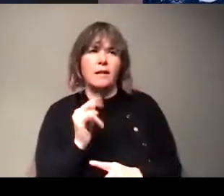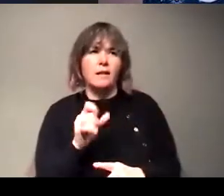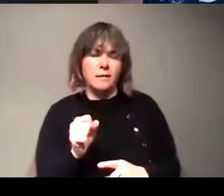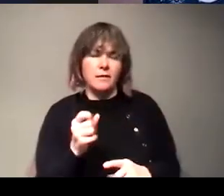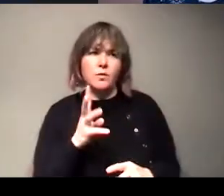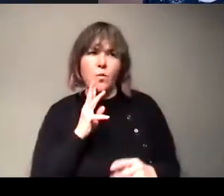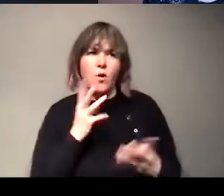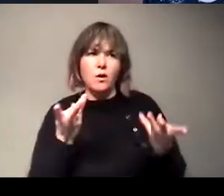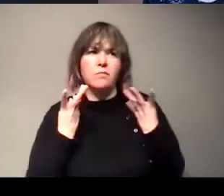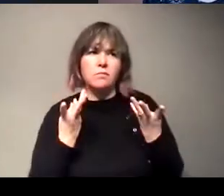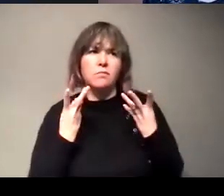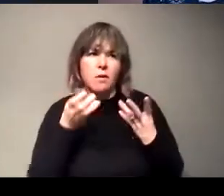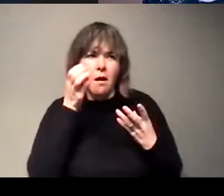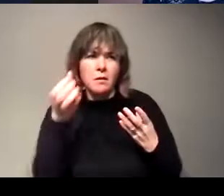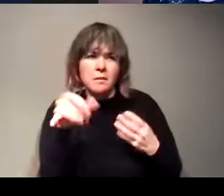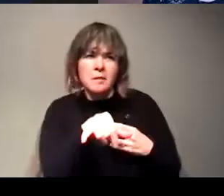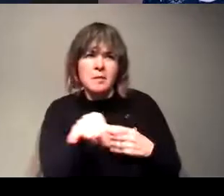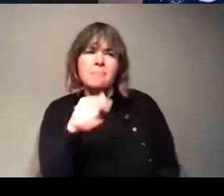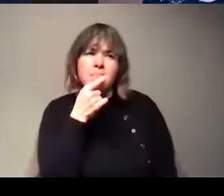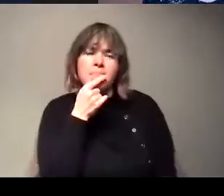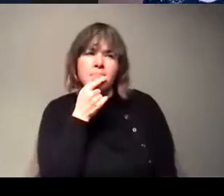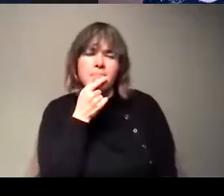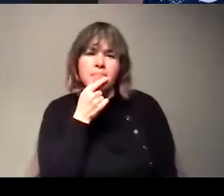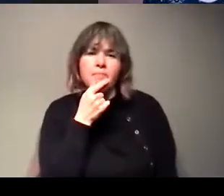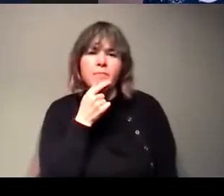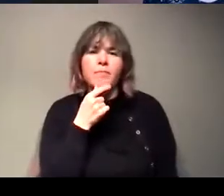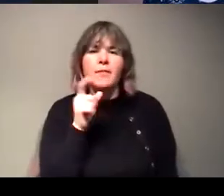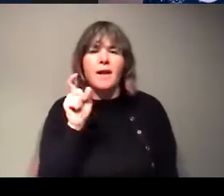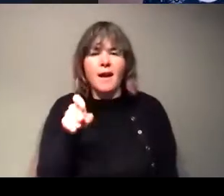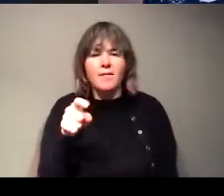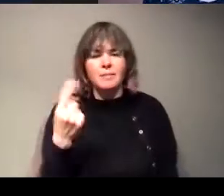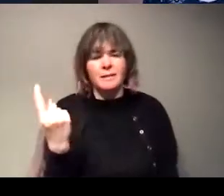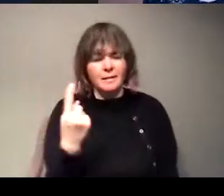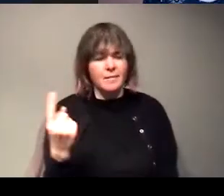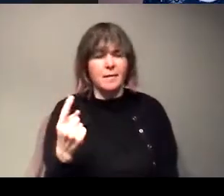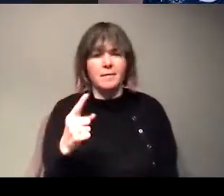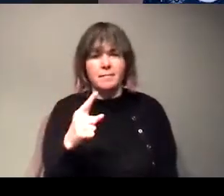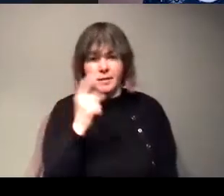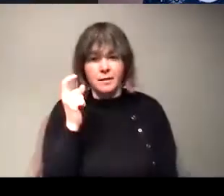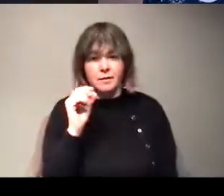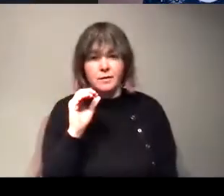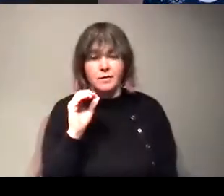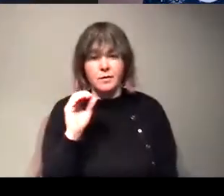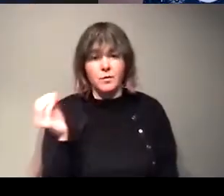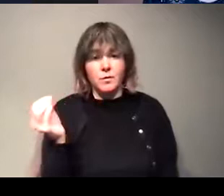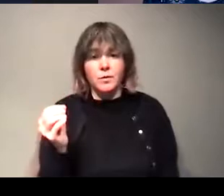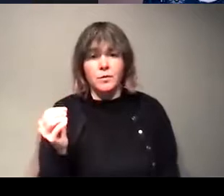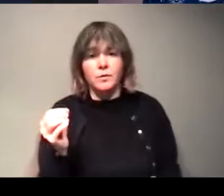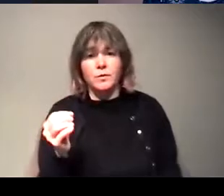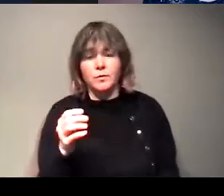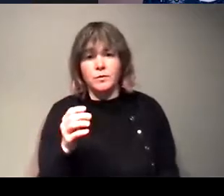over the gills and everything. It would have to be something like that, because you don't have any sort of,